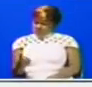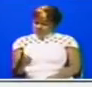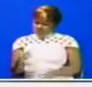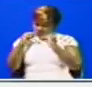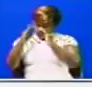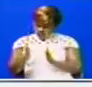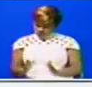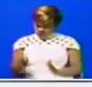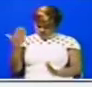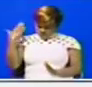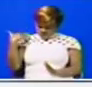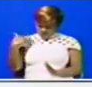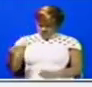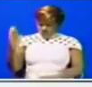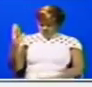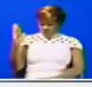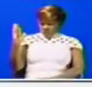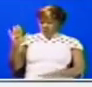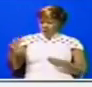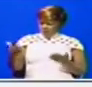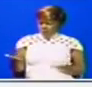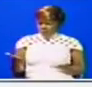the teachers and the security is that